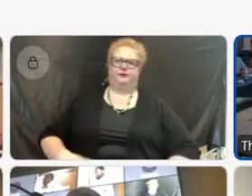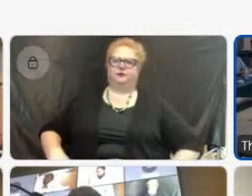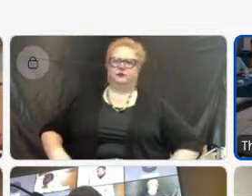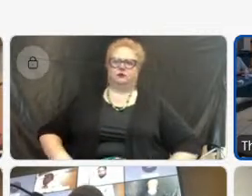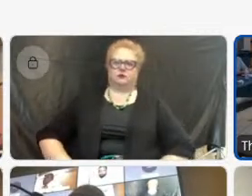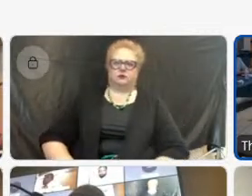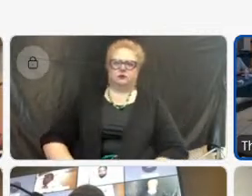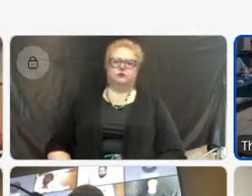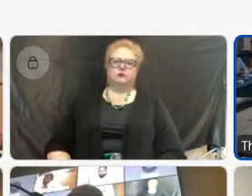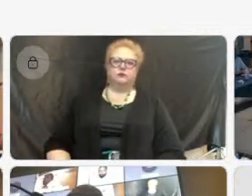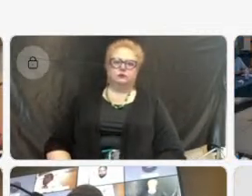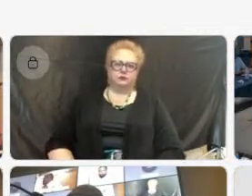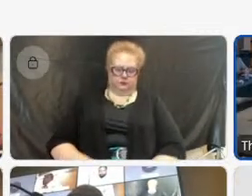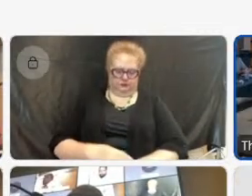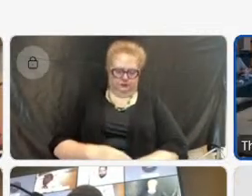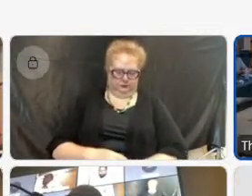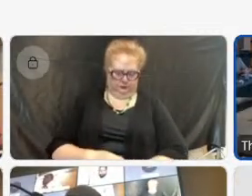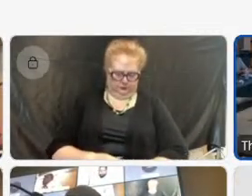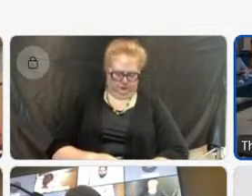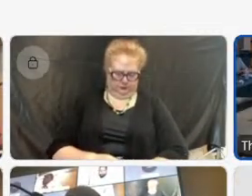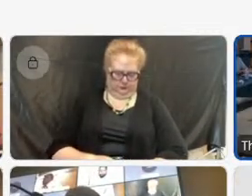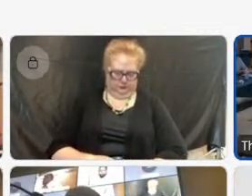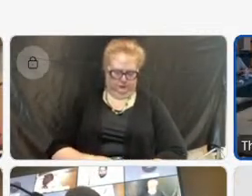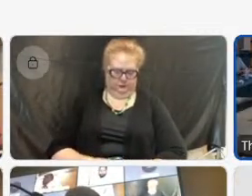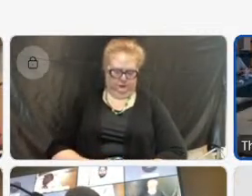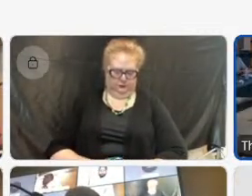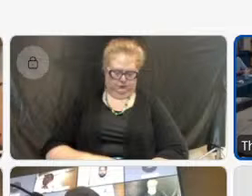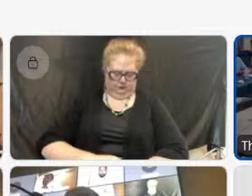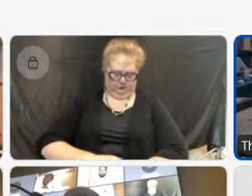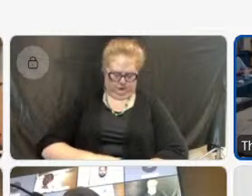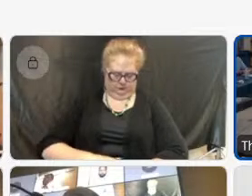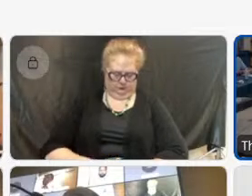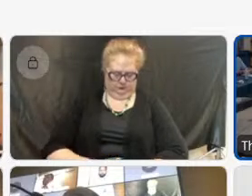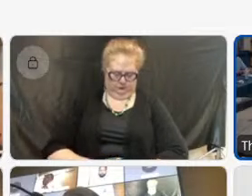Is the applicant present for item 9 on the regular agenda?